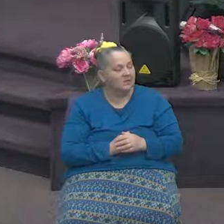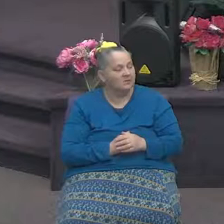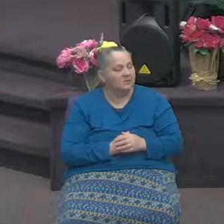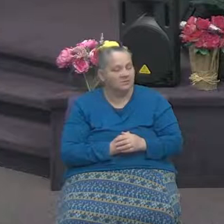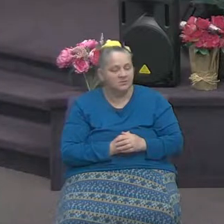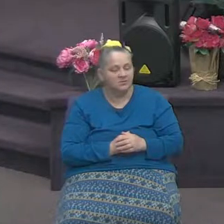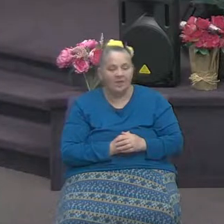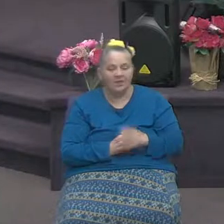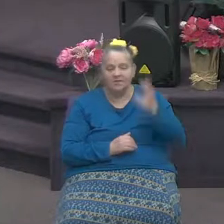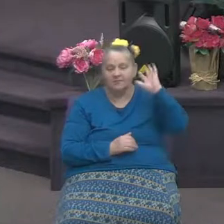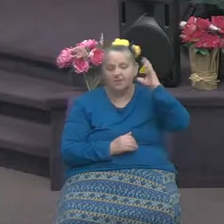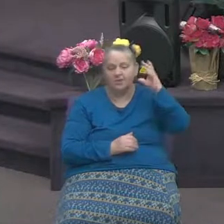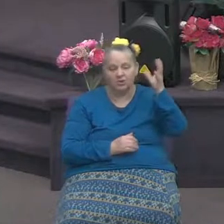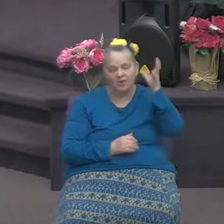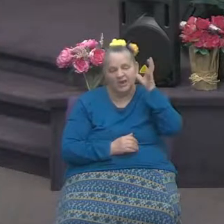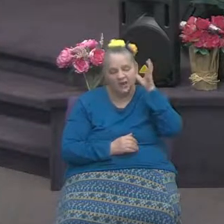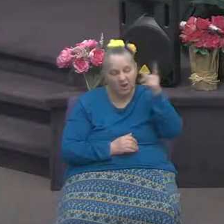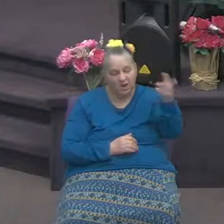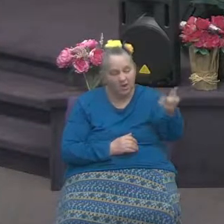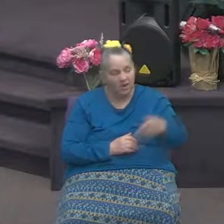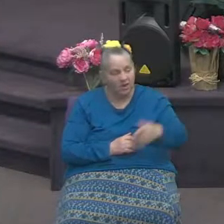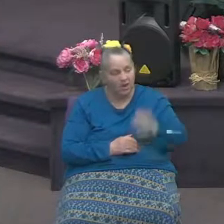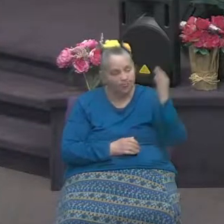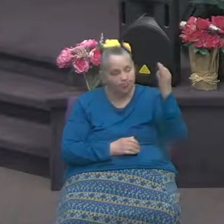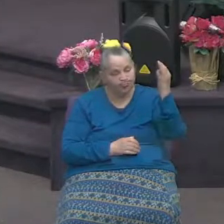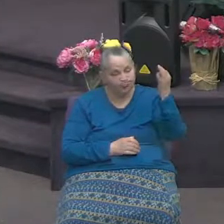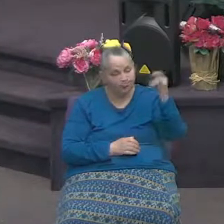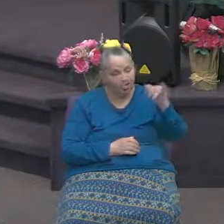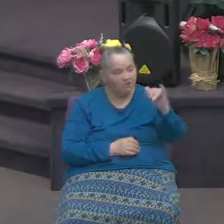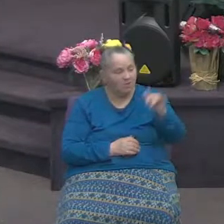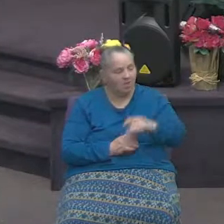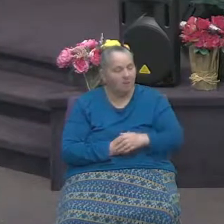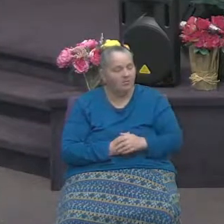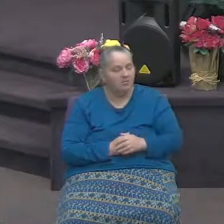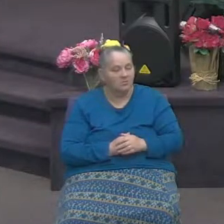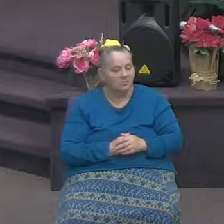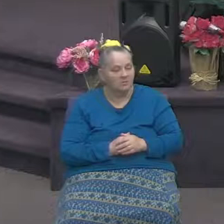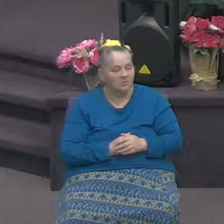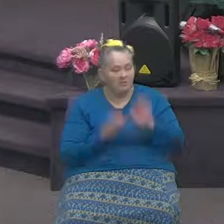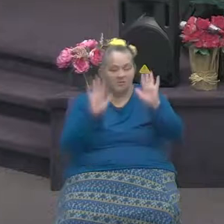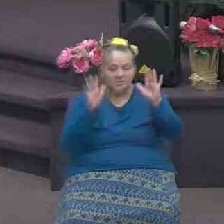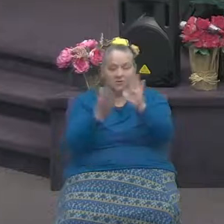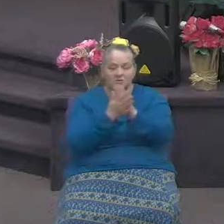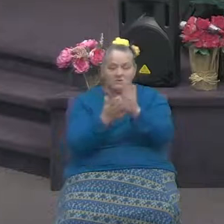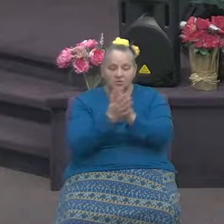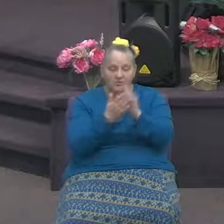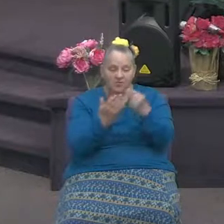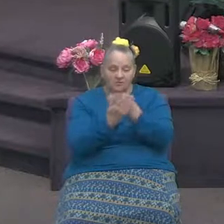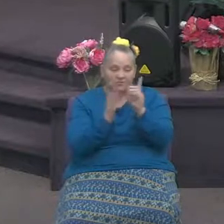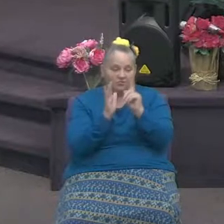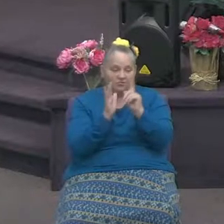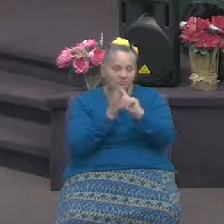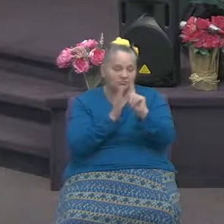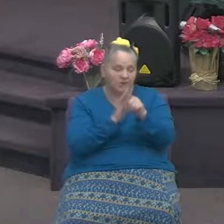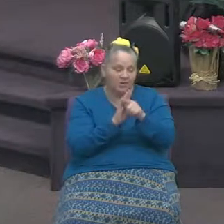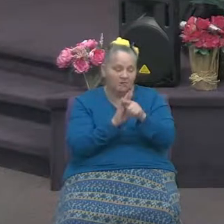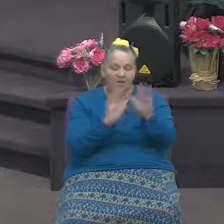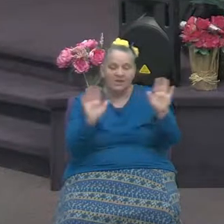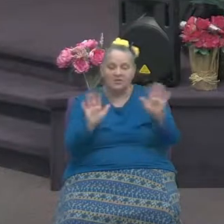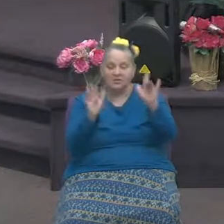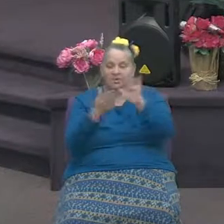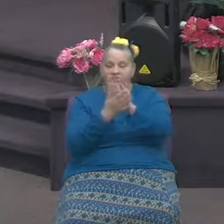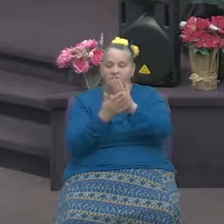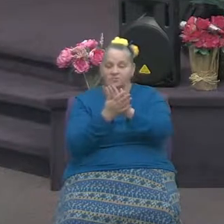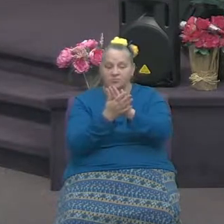a speaker in there. You can turn it on and you can hear the preaching still. Also, we will be having Sunday school in just a few moments, but the Sunday school is